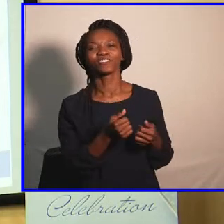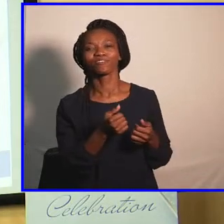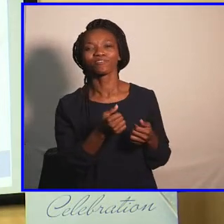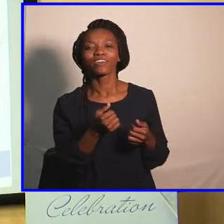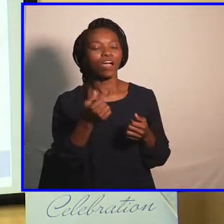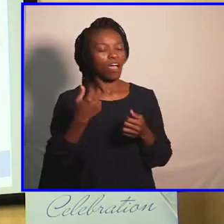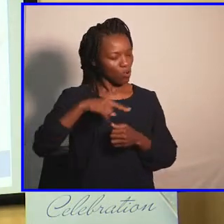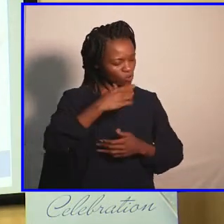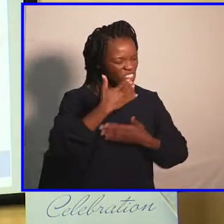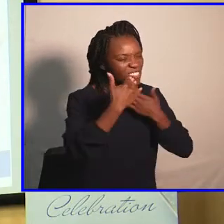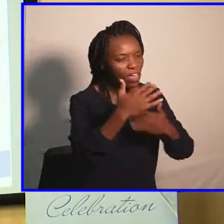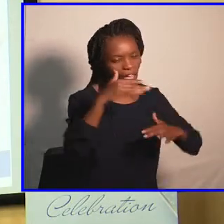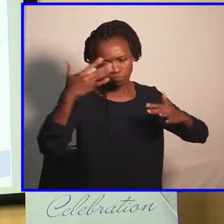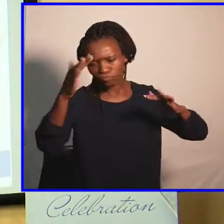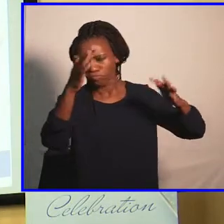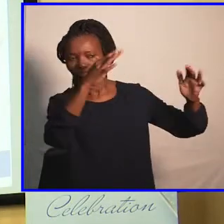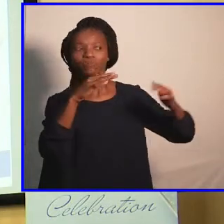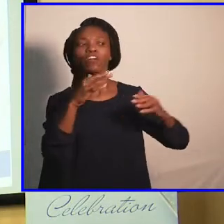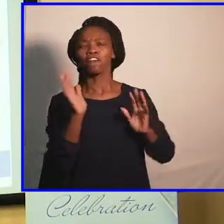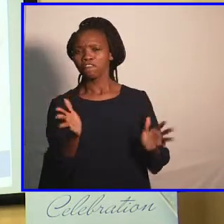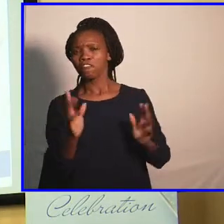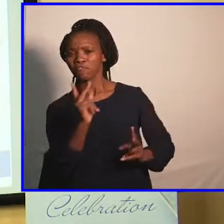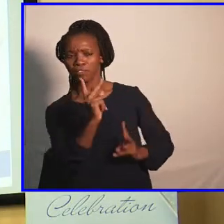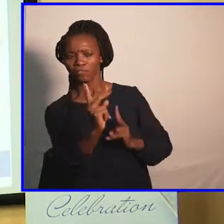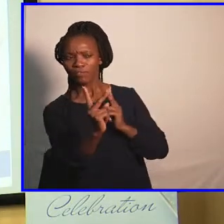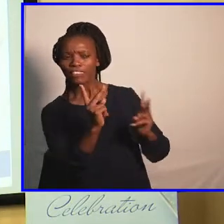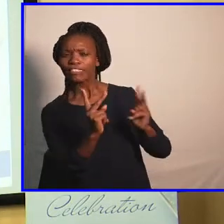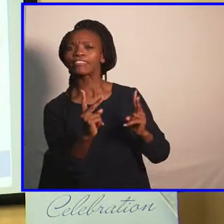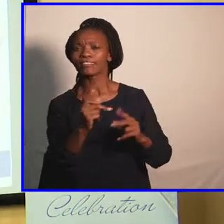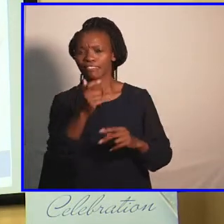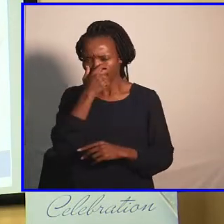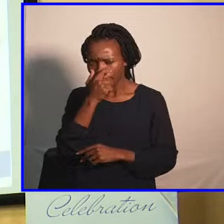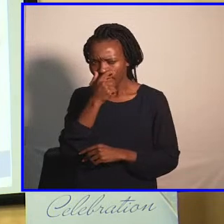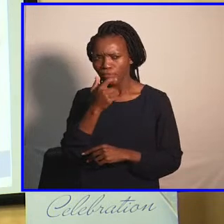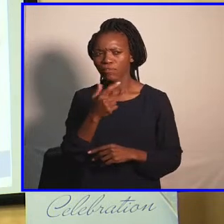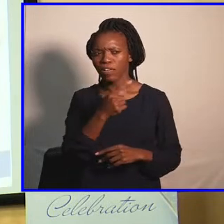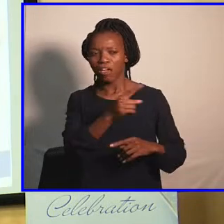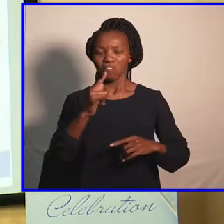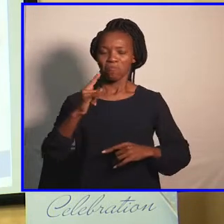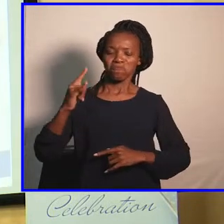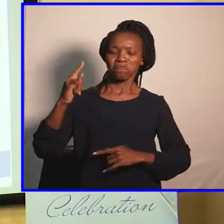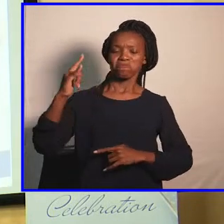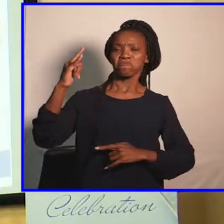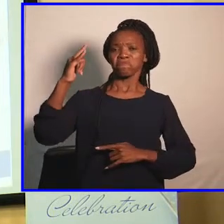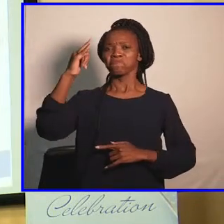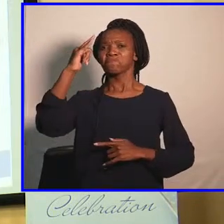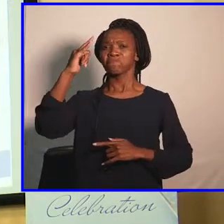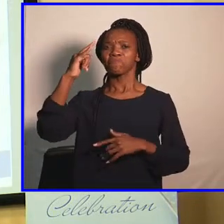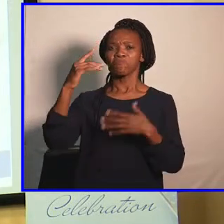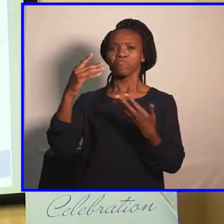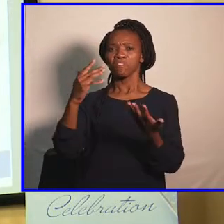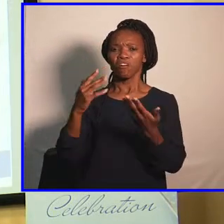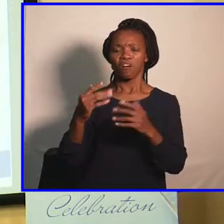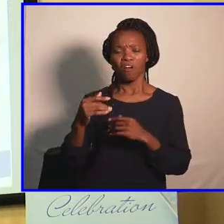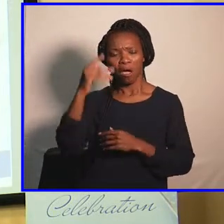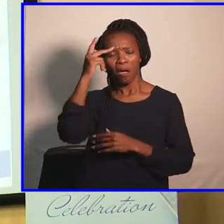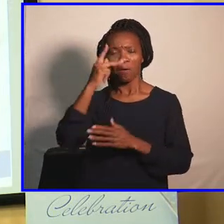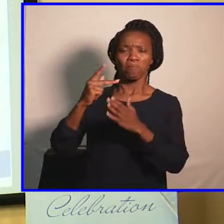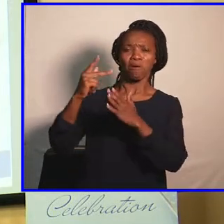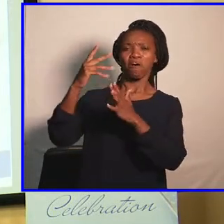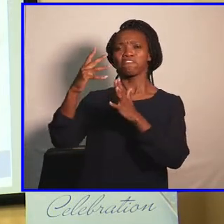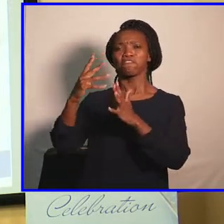sithi halala sibabonile silili abafana abade bathe ngqothu into ebezibizwa ngoprofessor